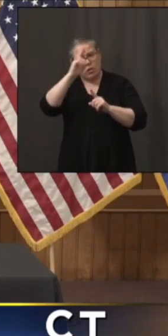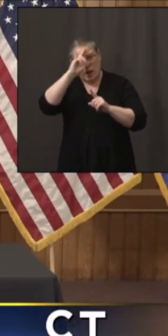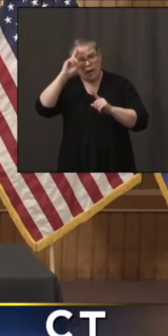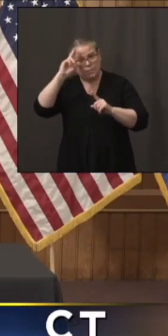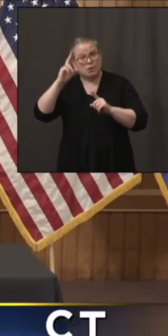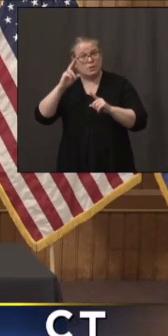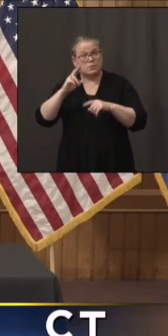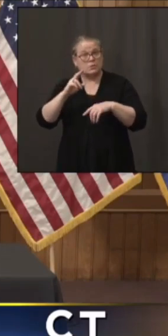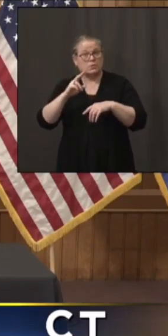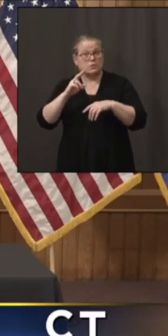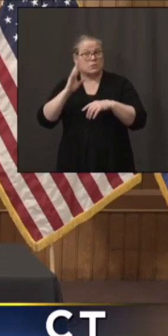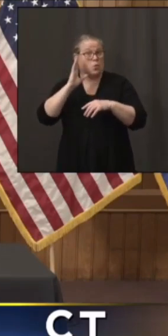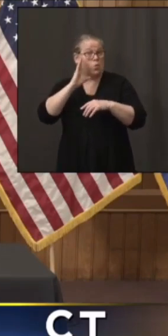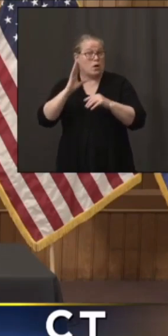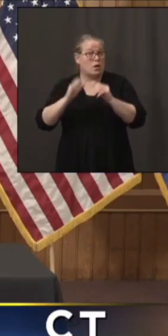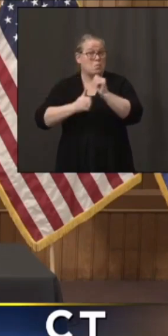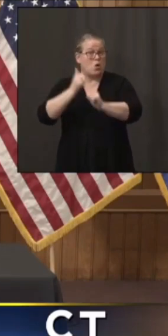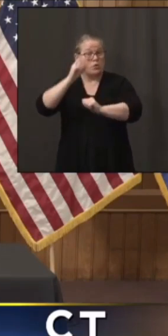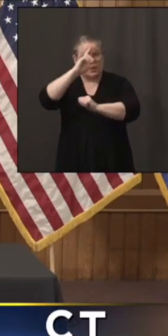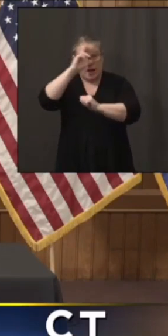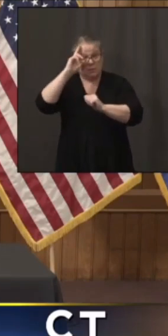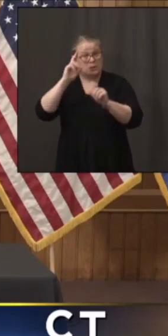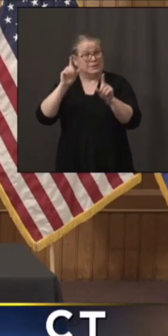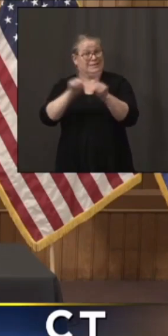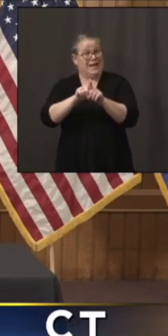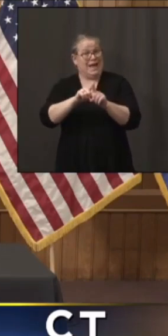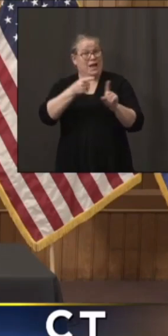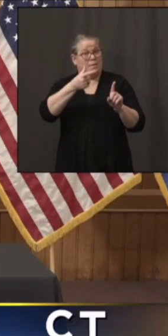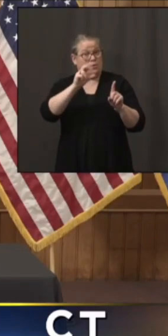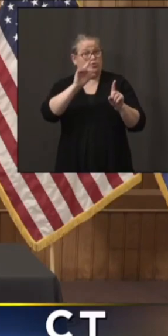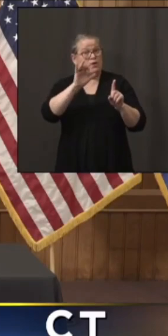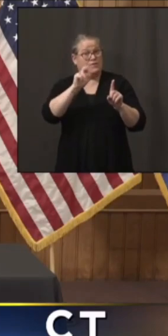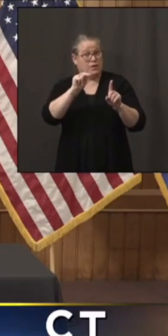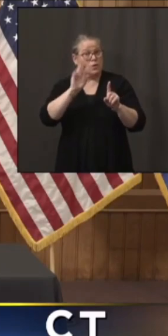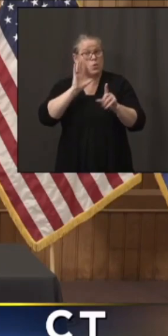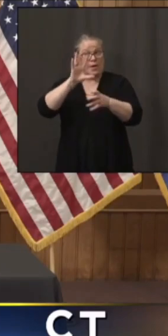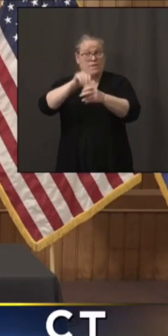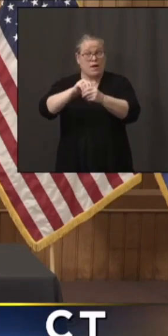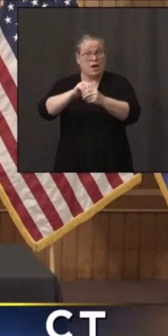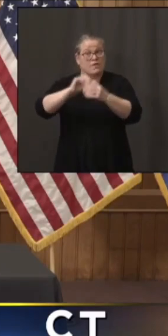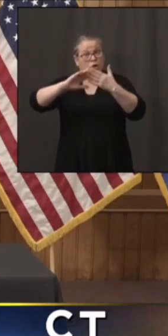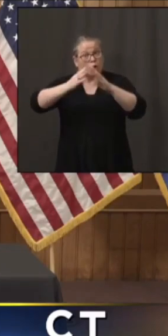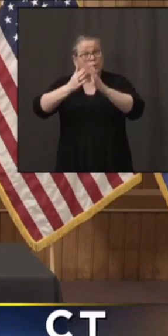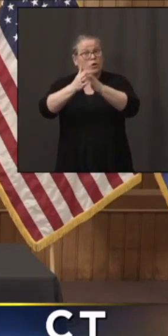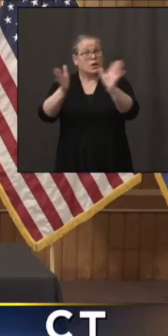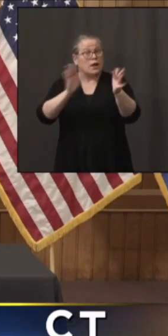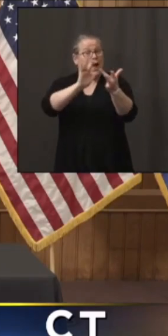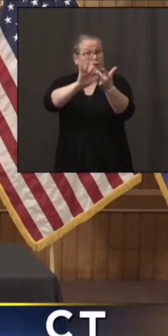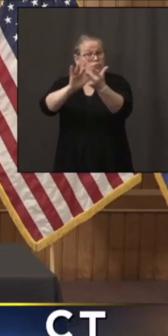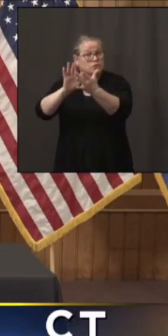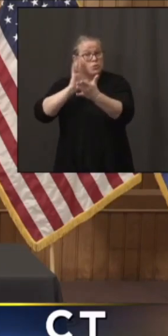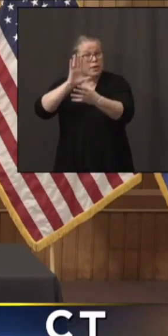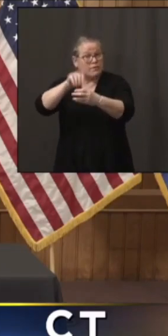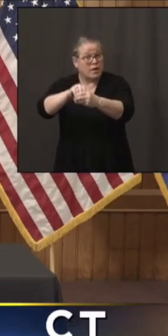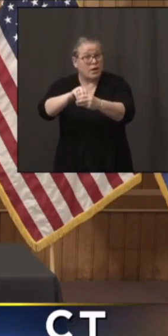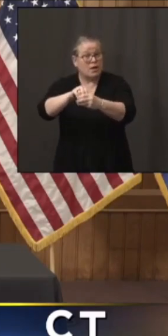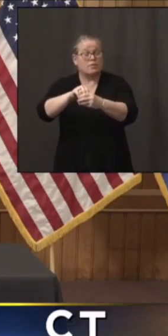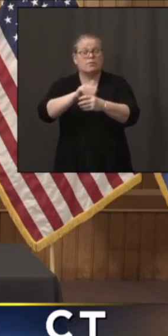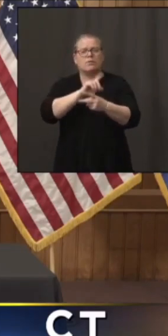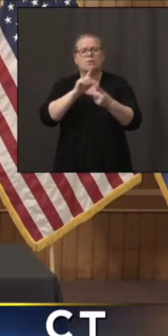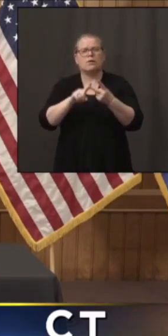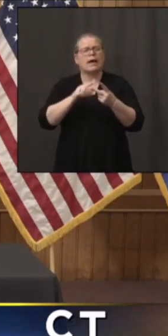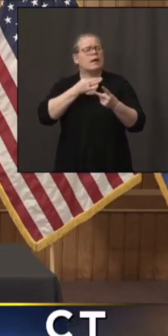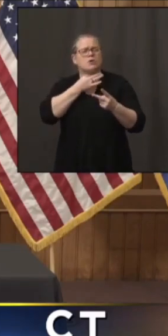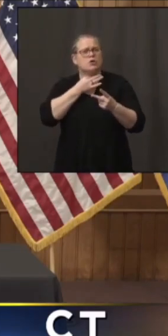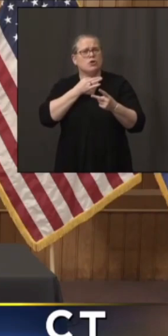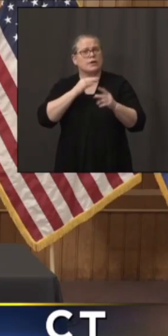hospitals, are going to be doing like Griffin and getting involved in this community-wide outreach? And also, is there any role for